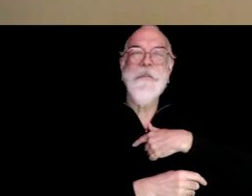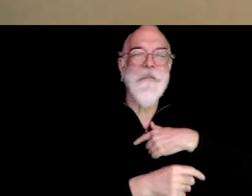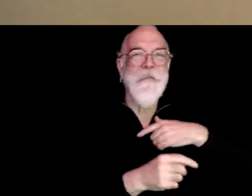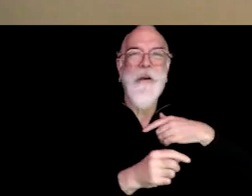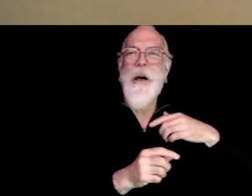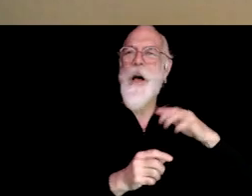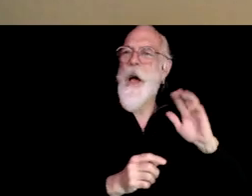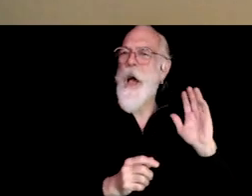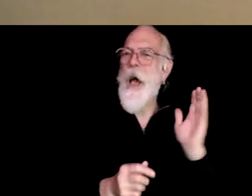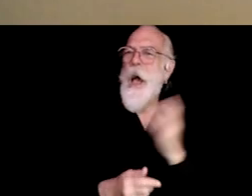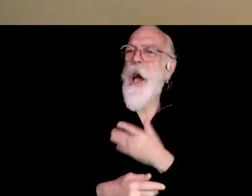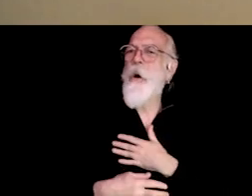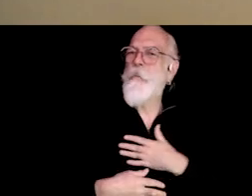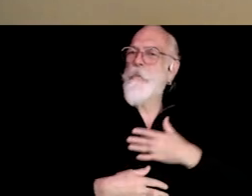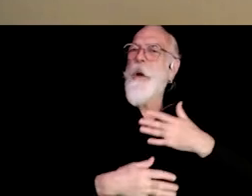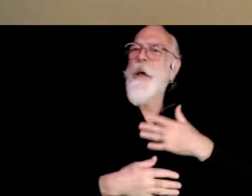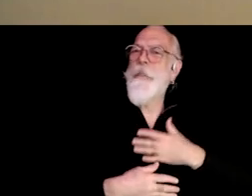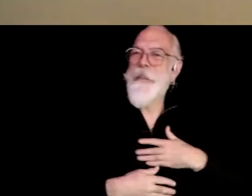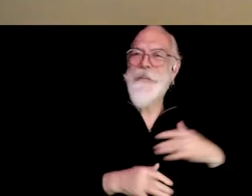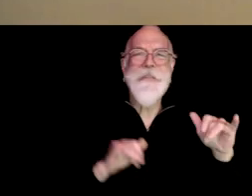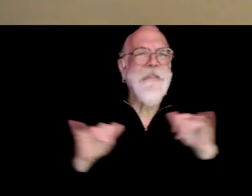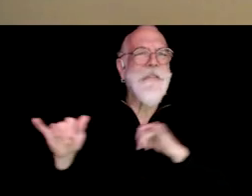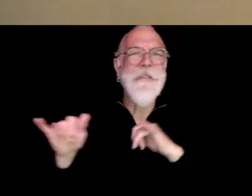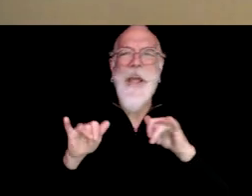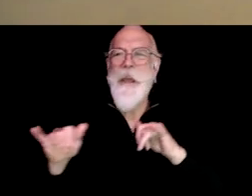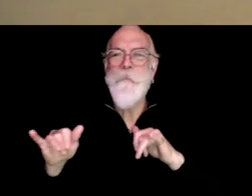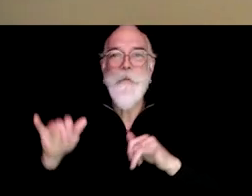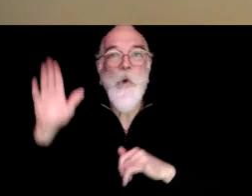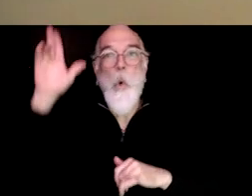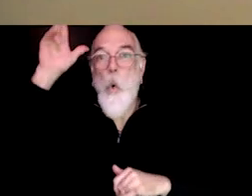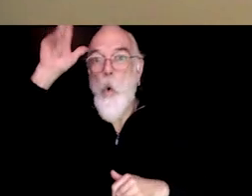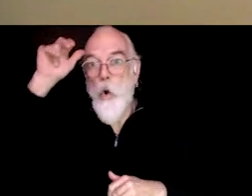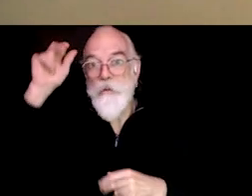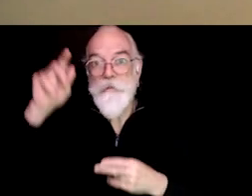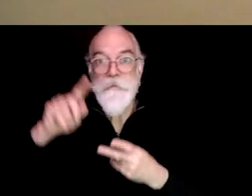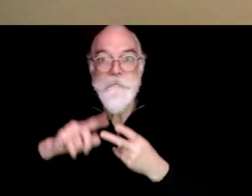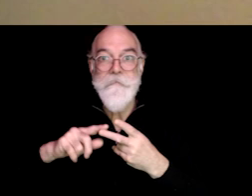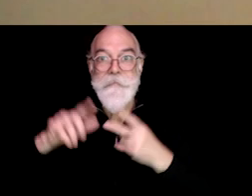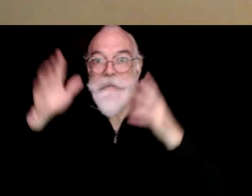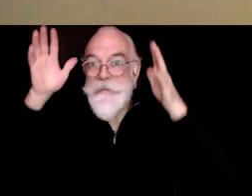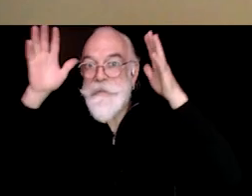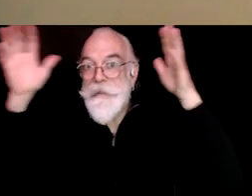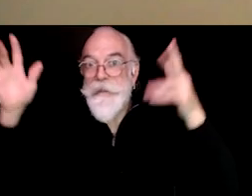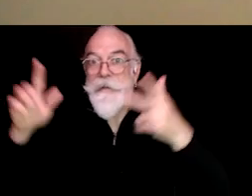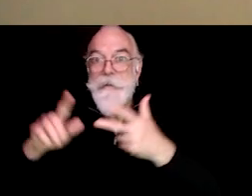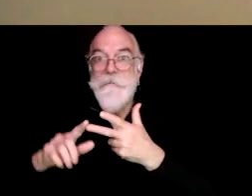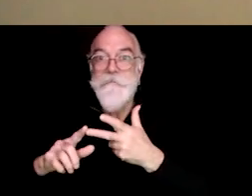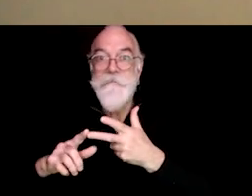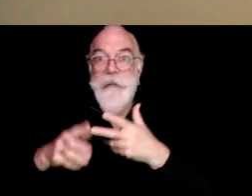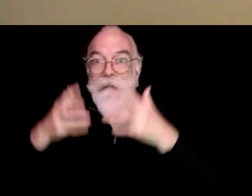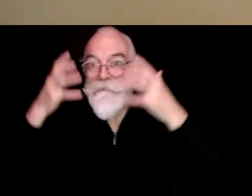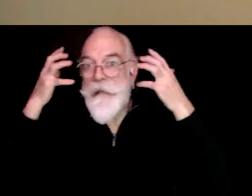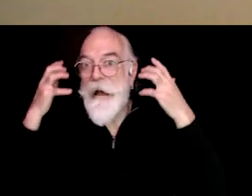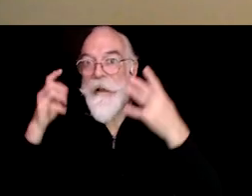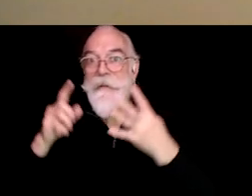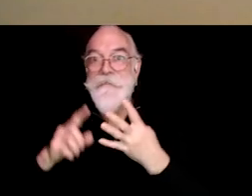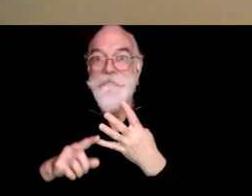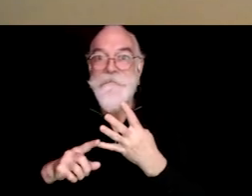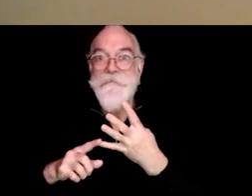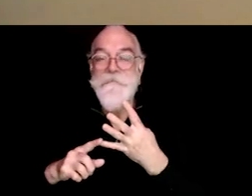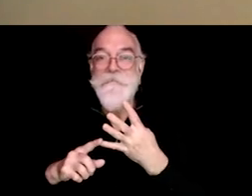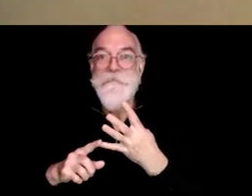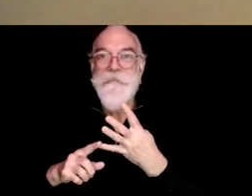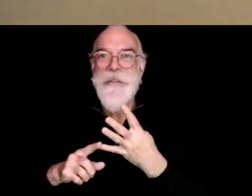the same breath of horse, deer, mountain lion, bear, even